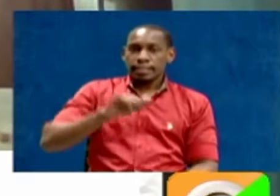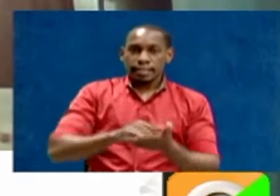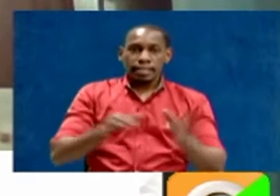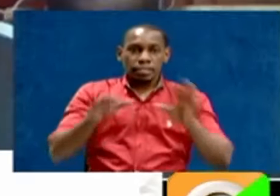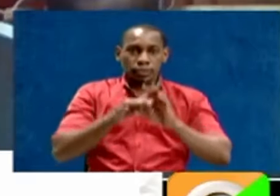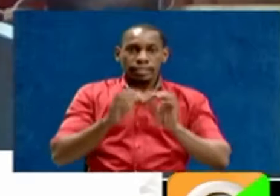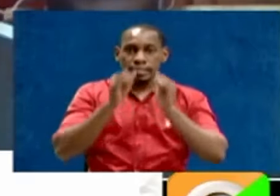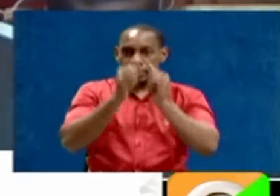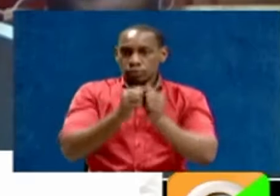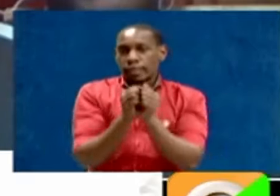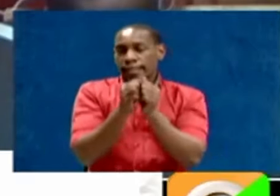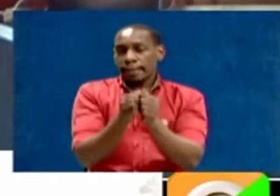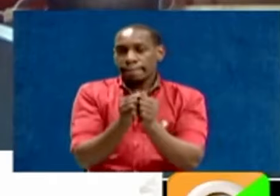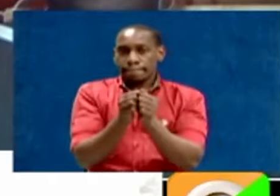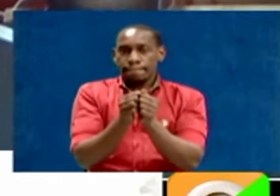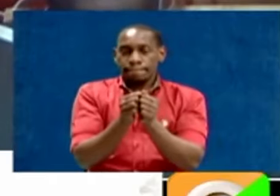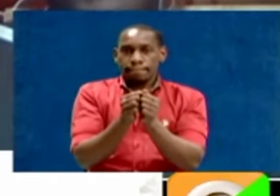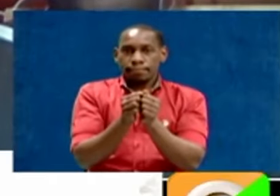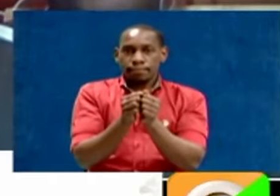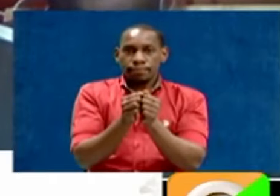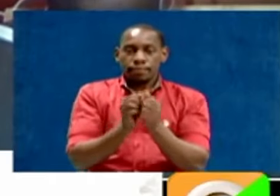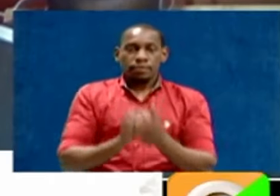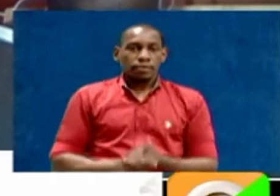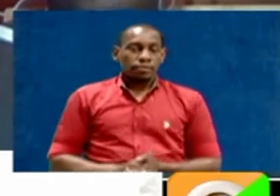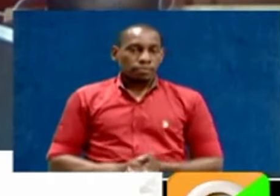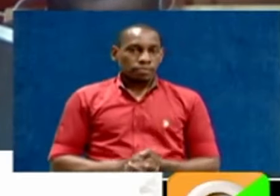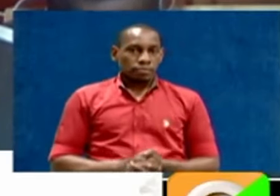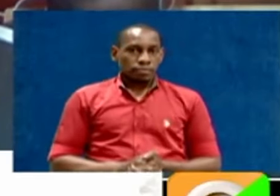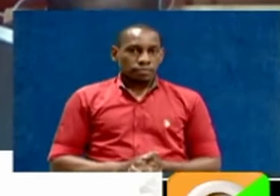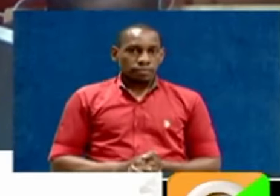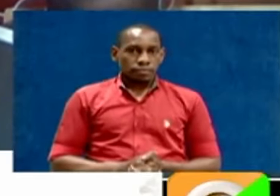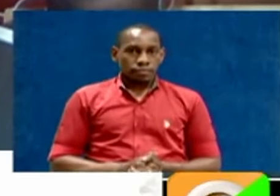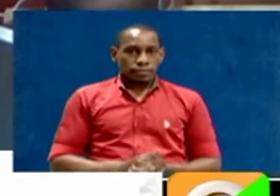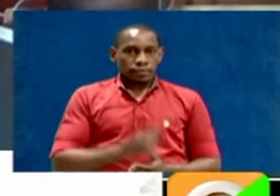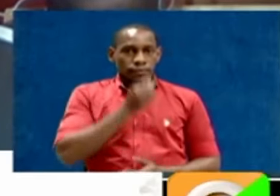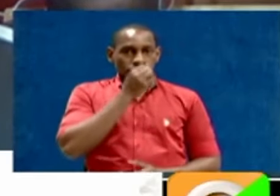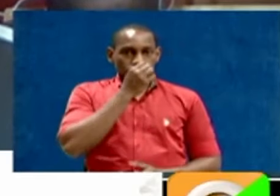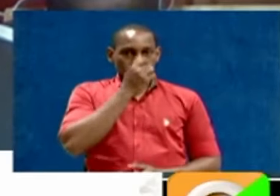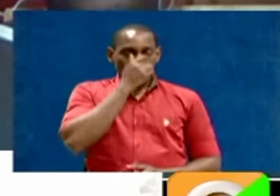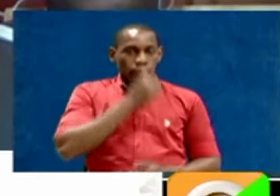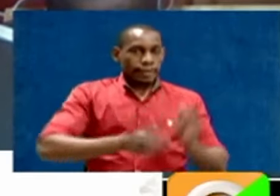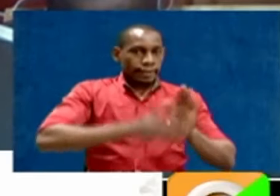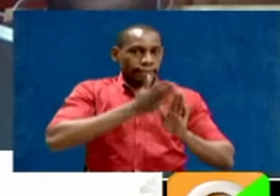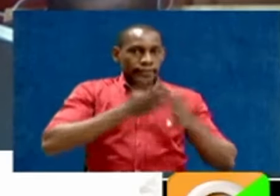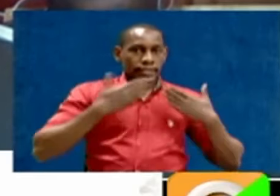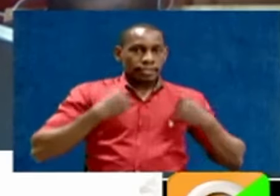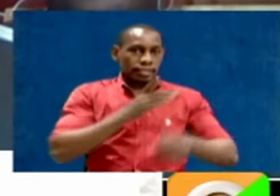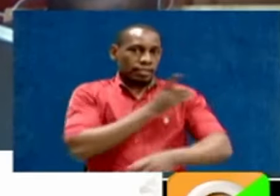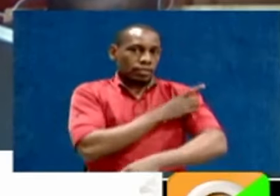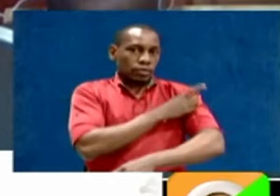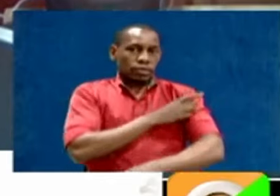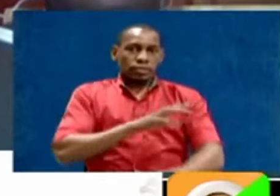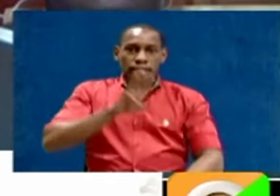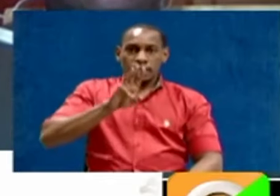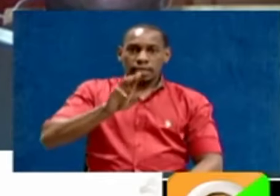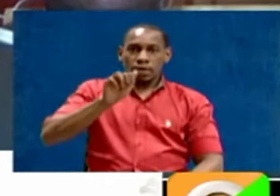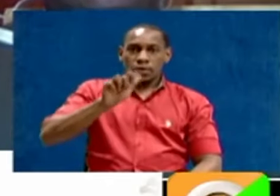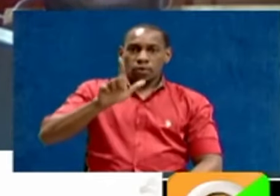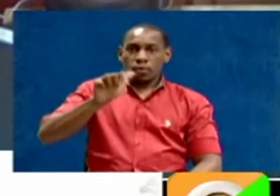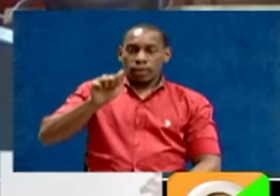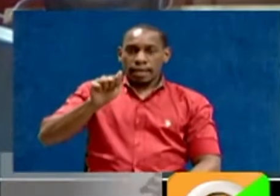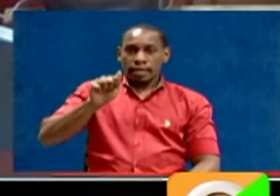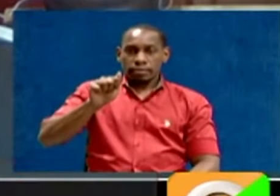joining our hands, doing our part in what we need to do. And we wish you a quick recovery. Dr. Elizabeth